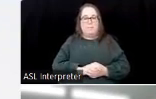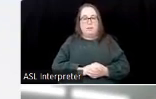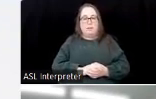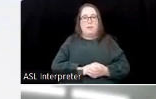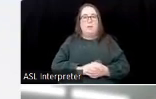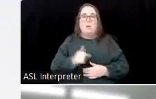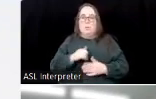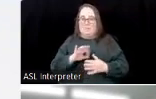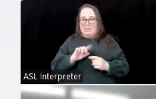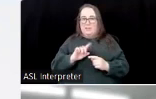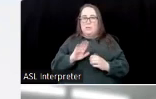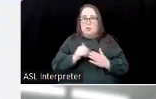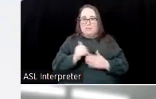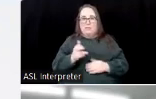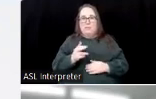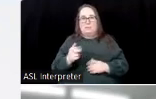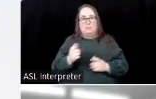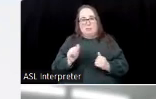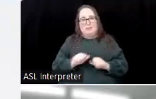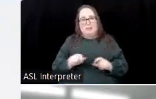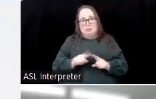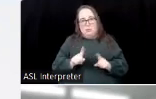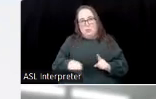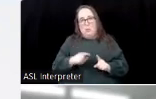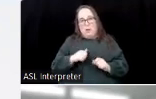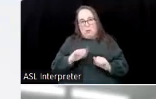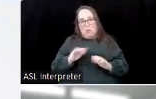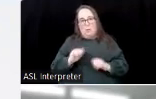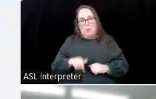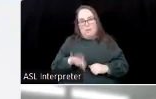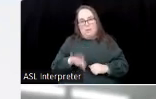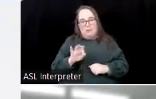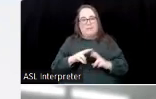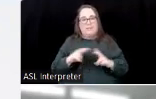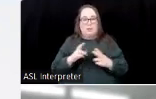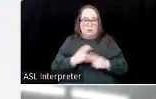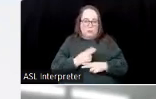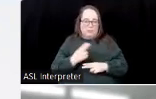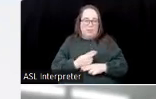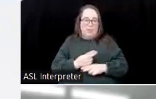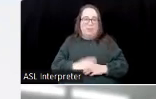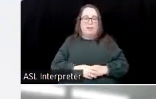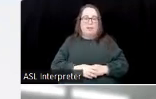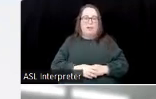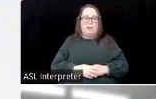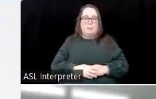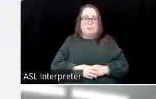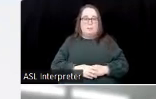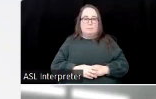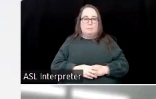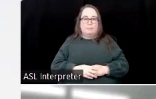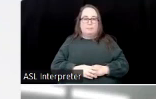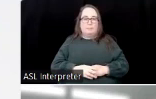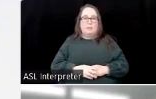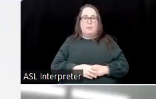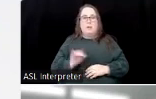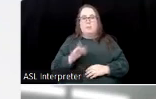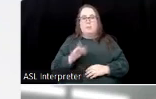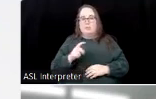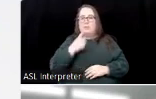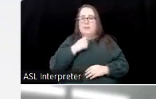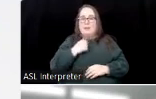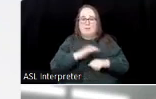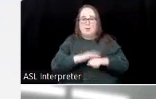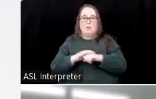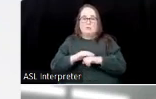link to all these resources that get sent out to you, and I hope you'll find it very useful. We've also, as Richard alluded to, put out a notice on the